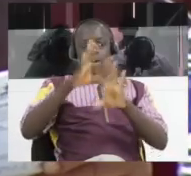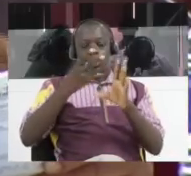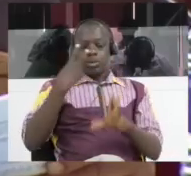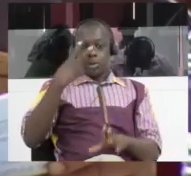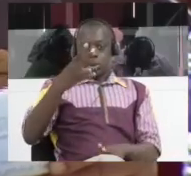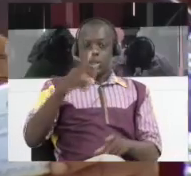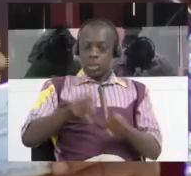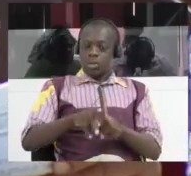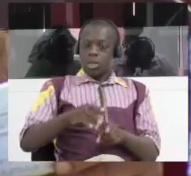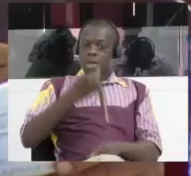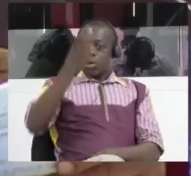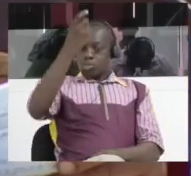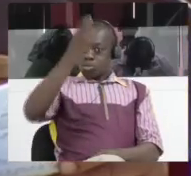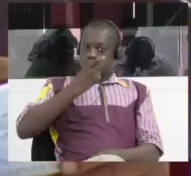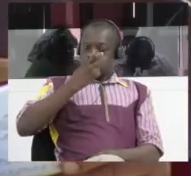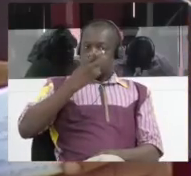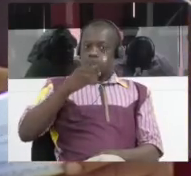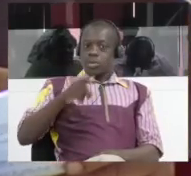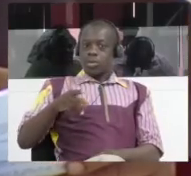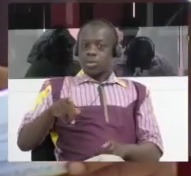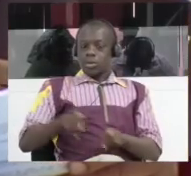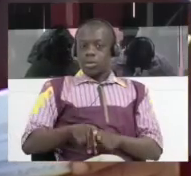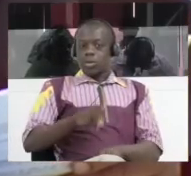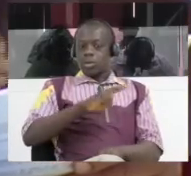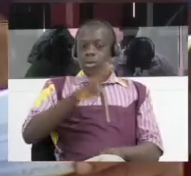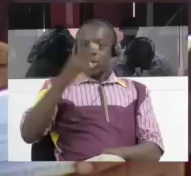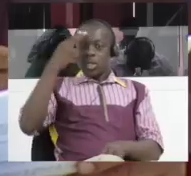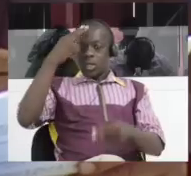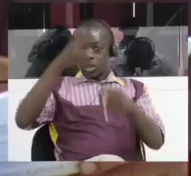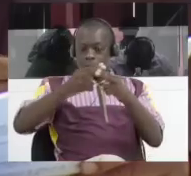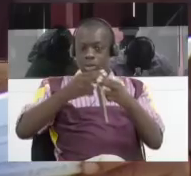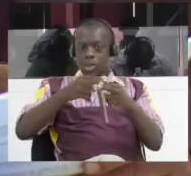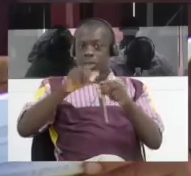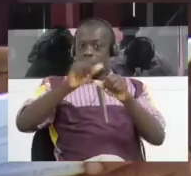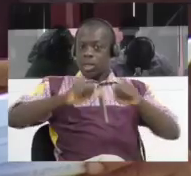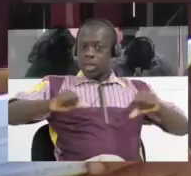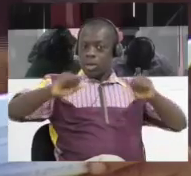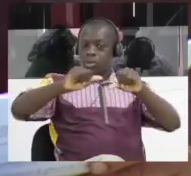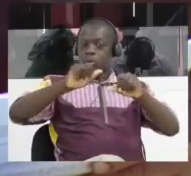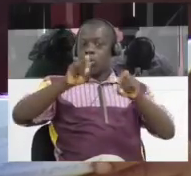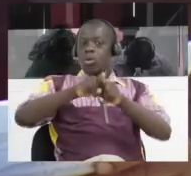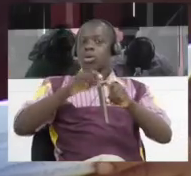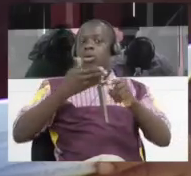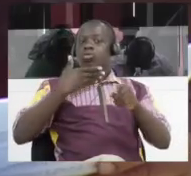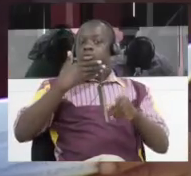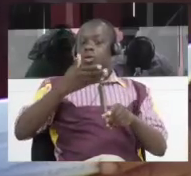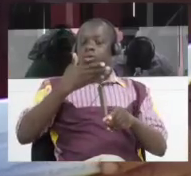was dissatisfaction, anger, and indiscipline among your young